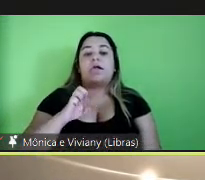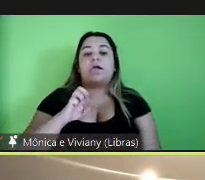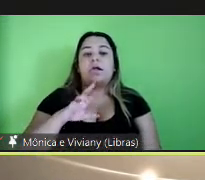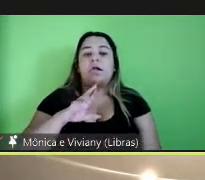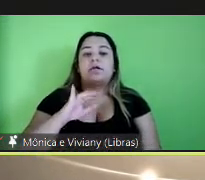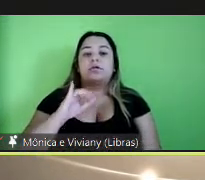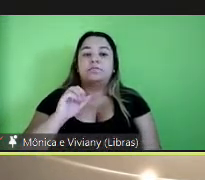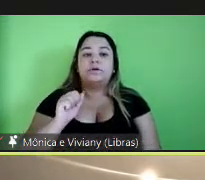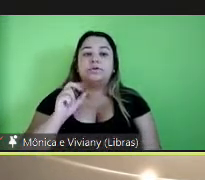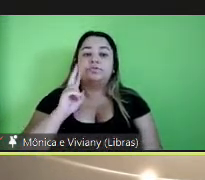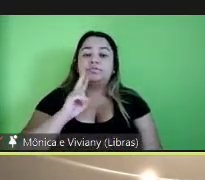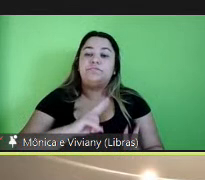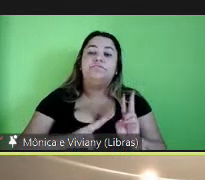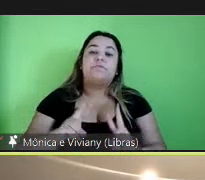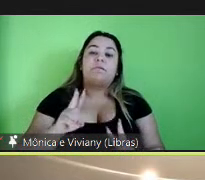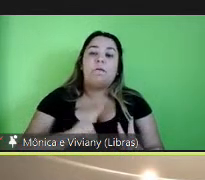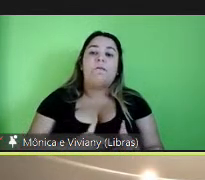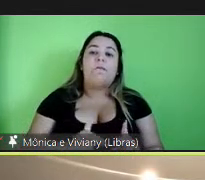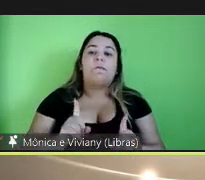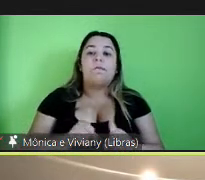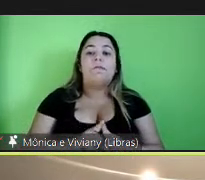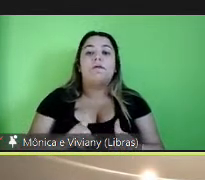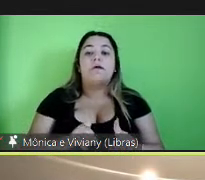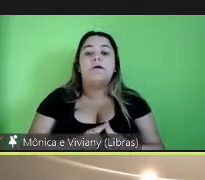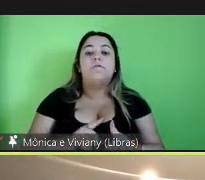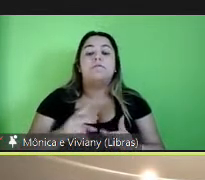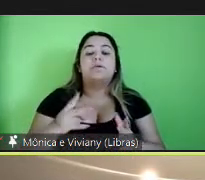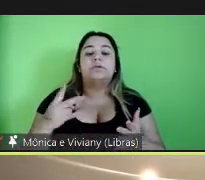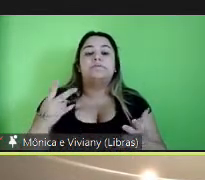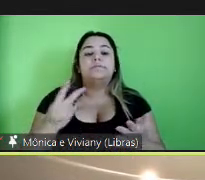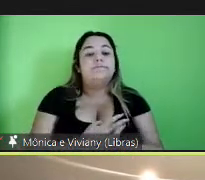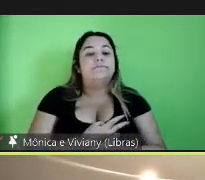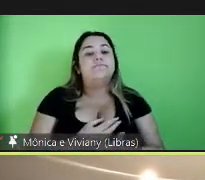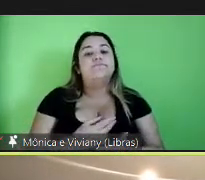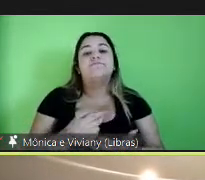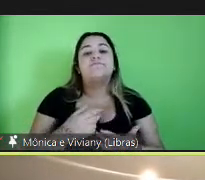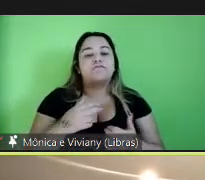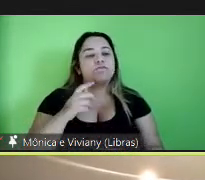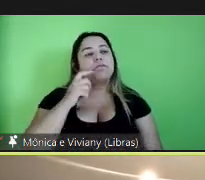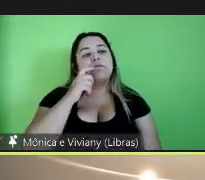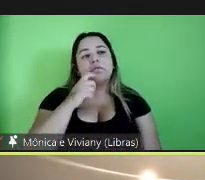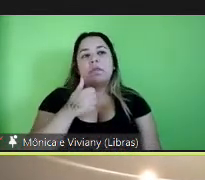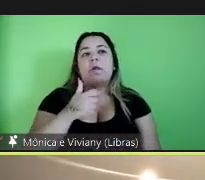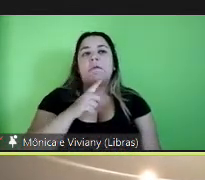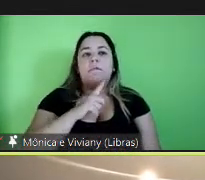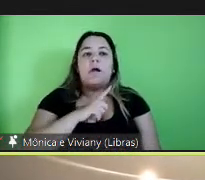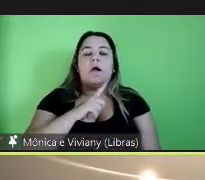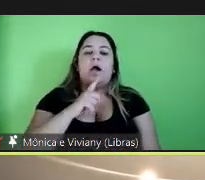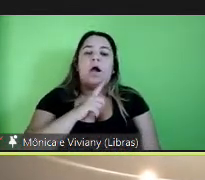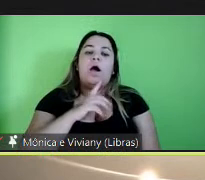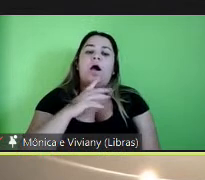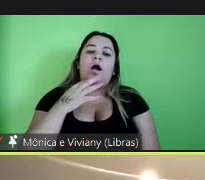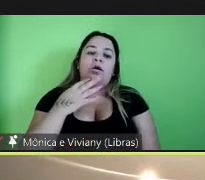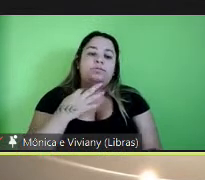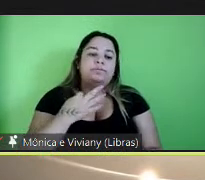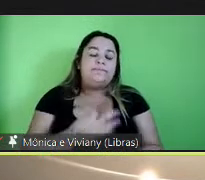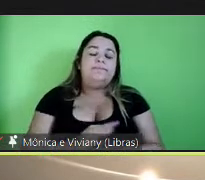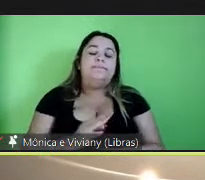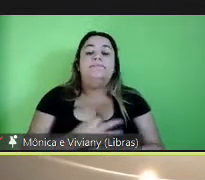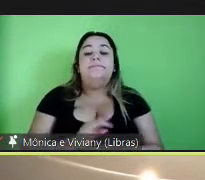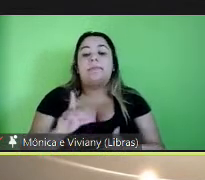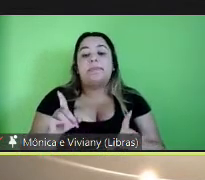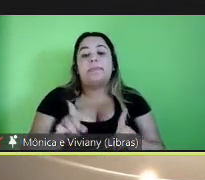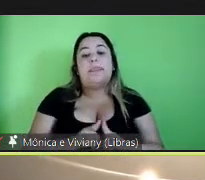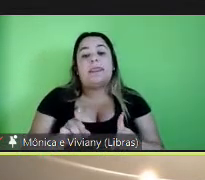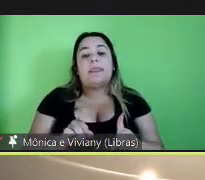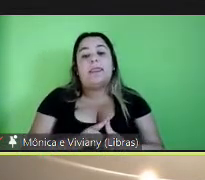all working as one. And it was really useful just to learn insights from each other in that kind of safe space of